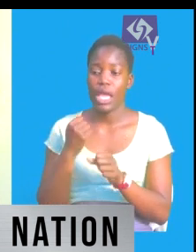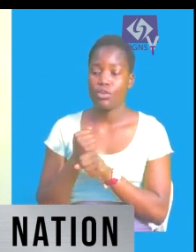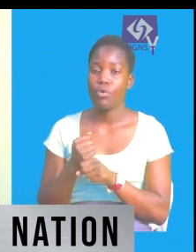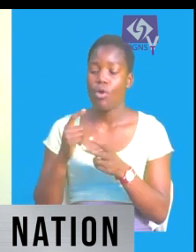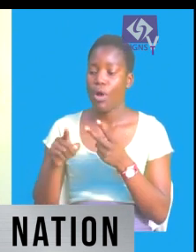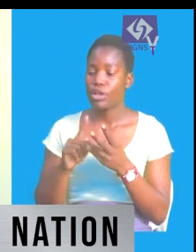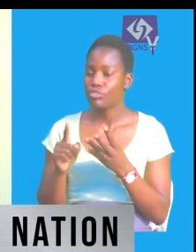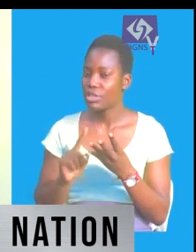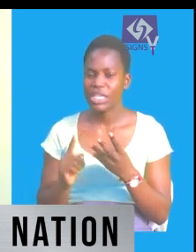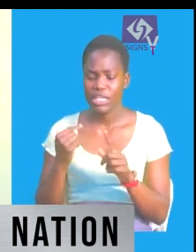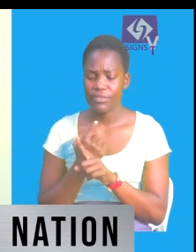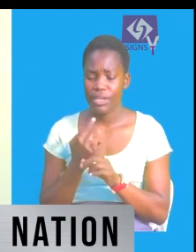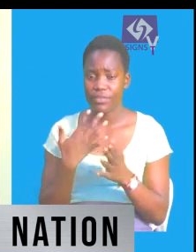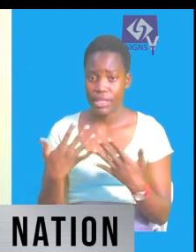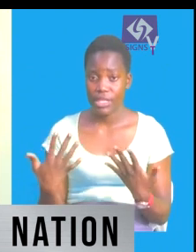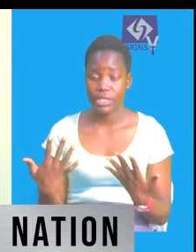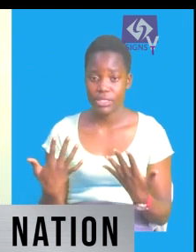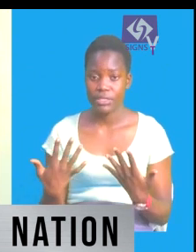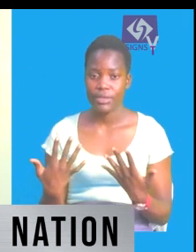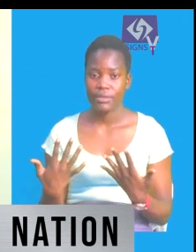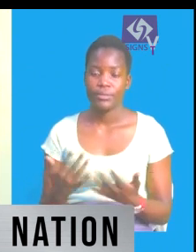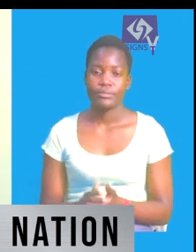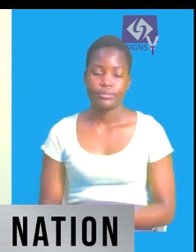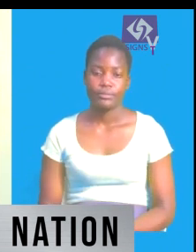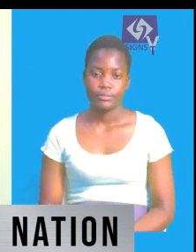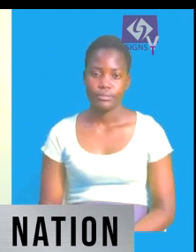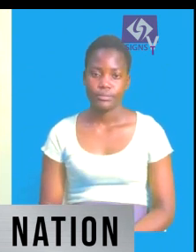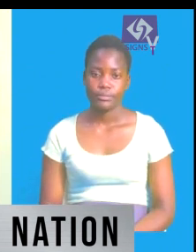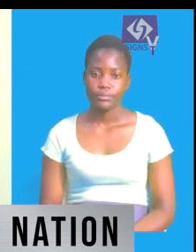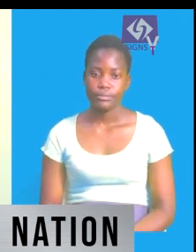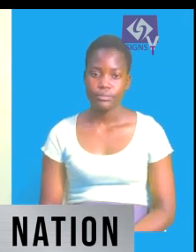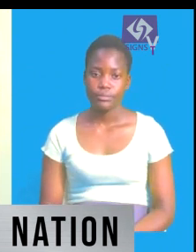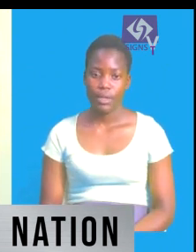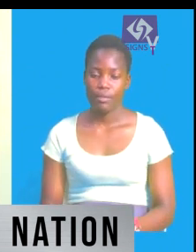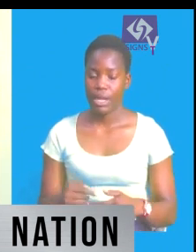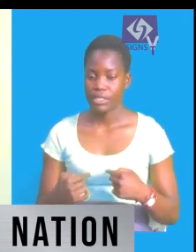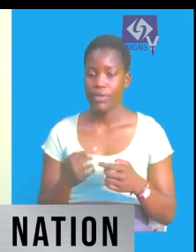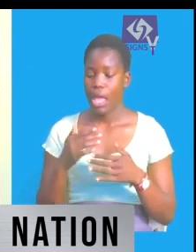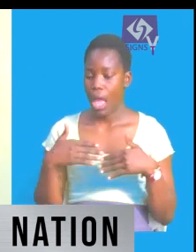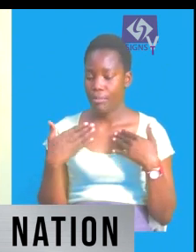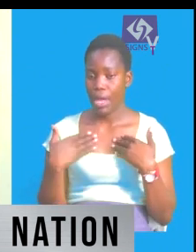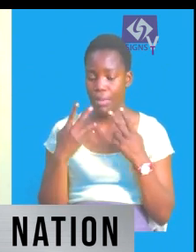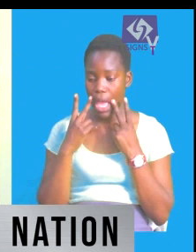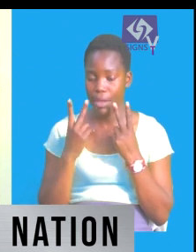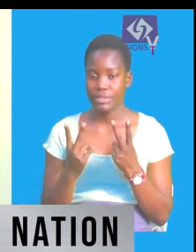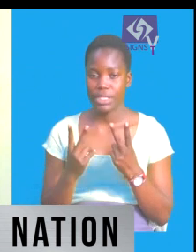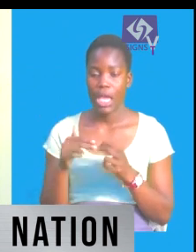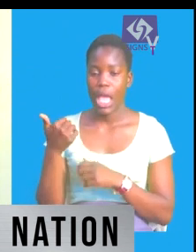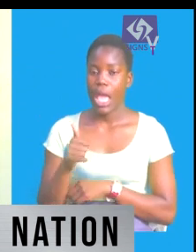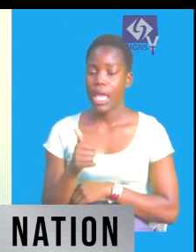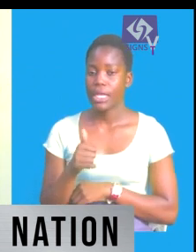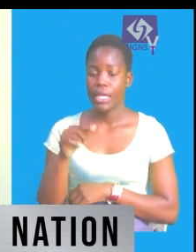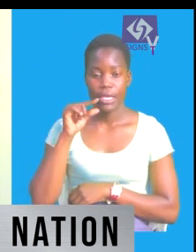jobs, kuma mkokoteni, fanya hustle. And I'm happy nowadays I can see any gender